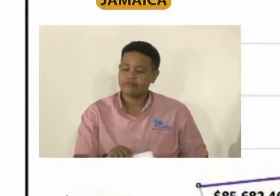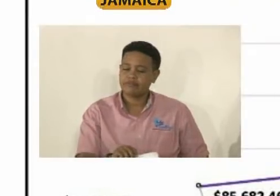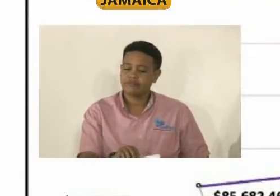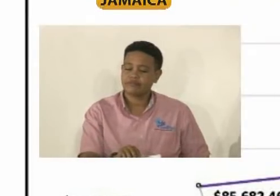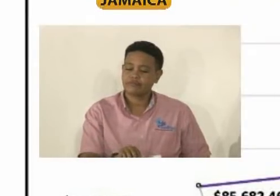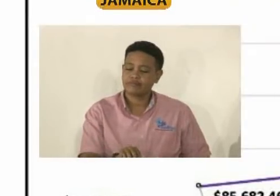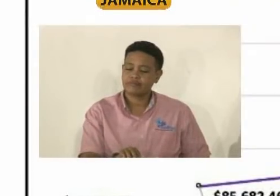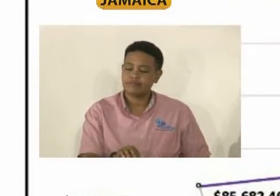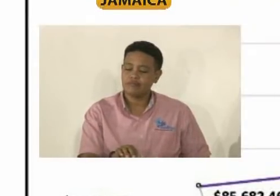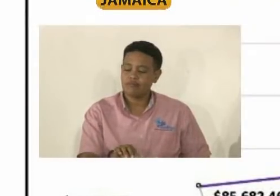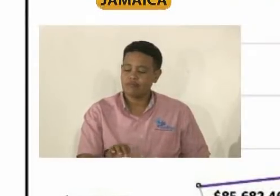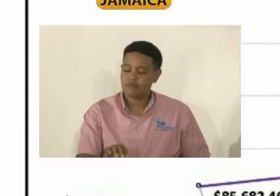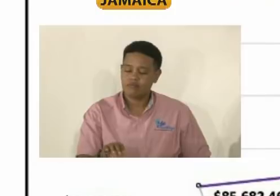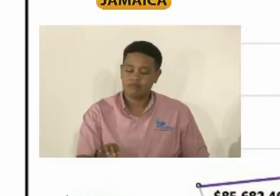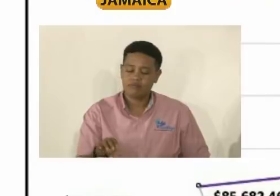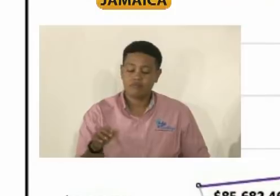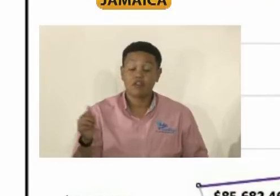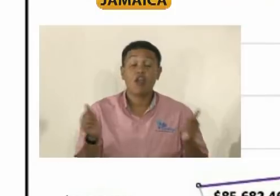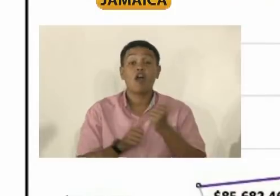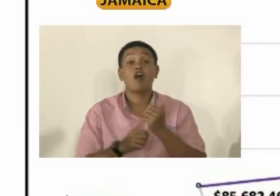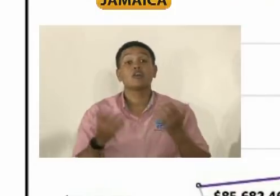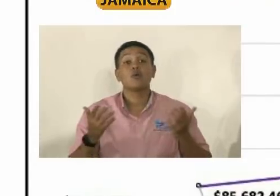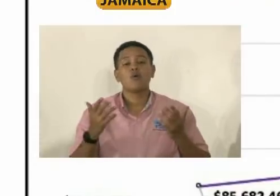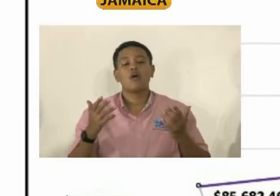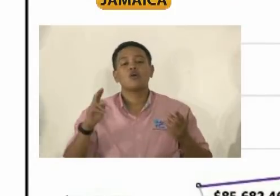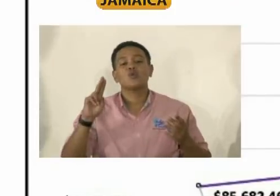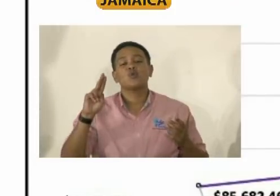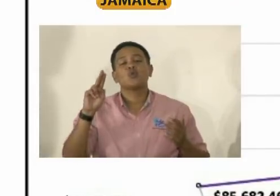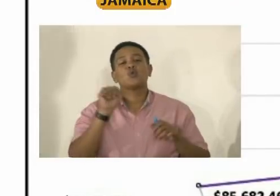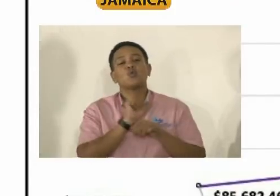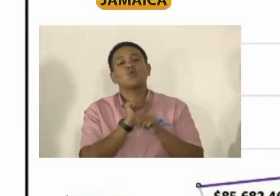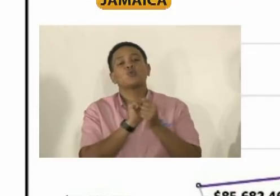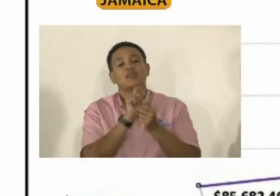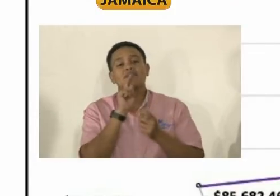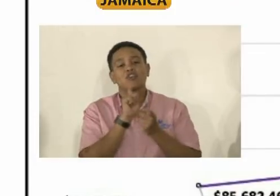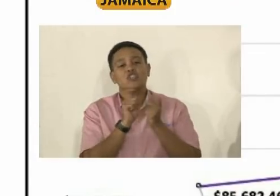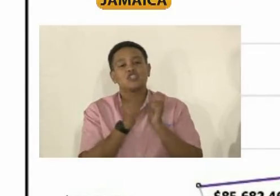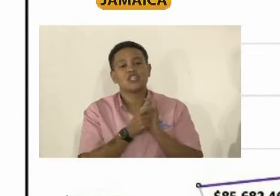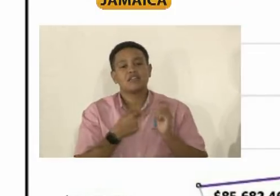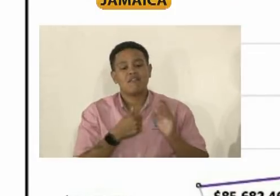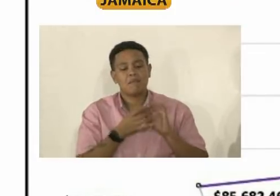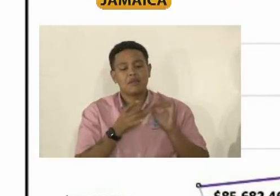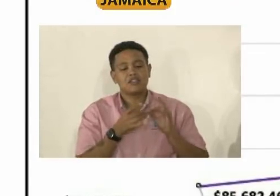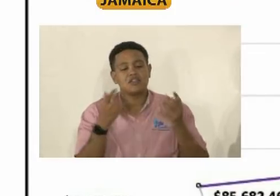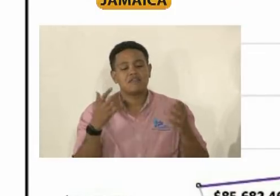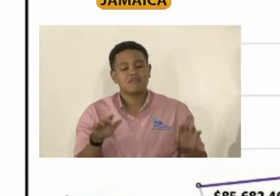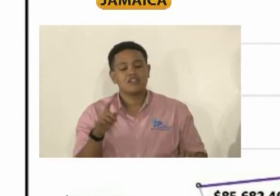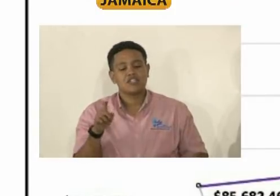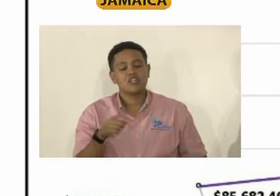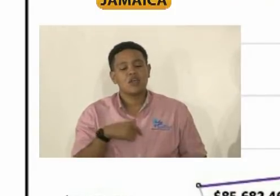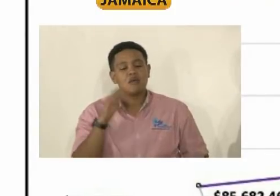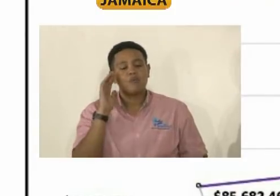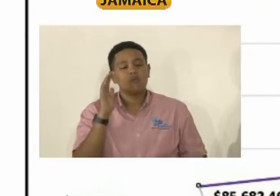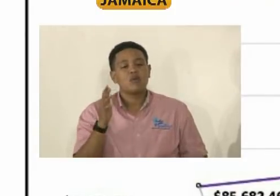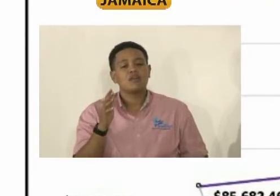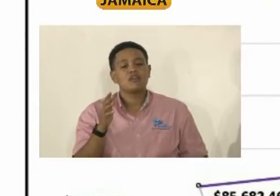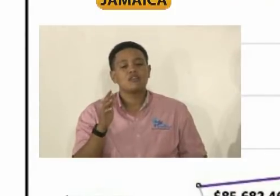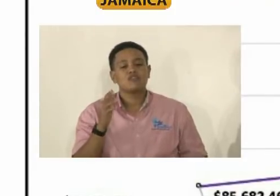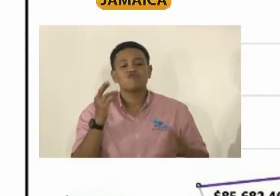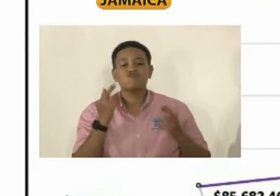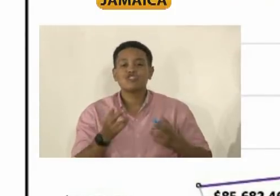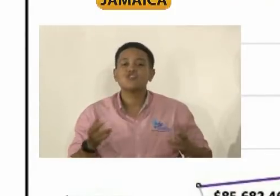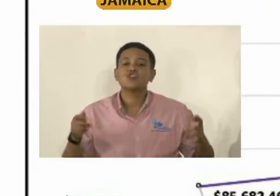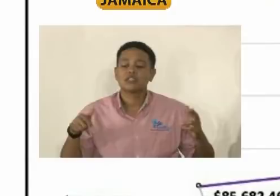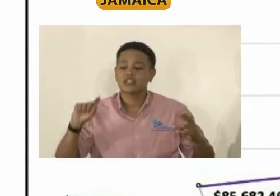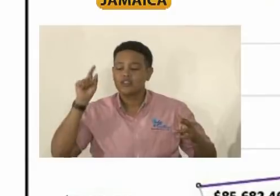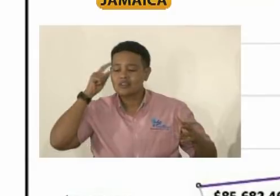under the umbrella of the Unite for Change initiative. I've mentioned before, Mr. President, the resources that